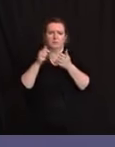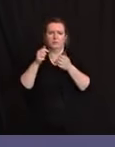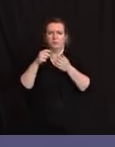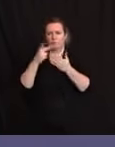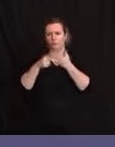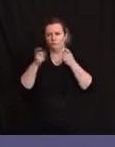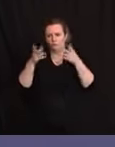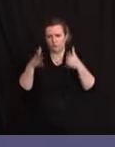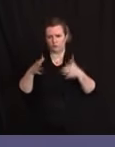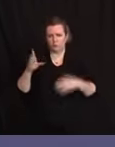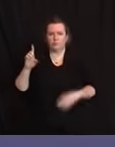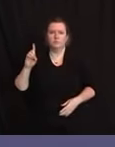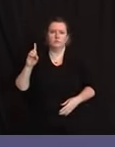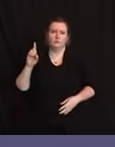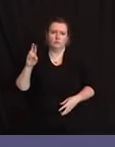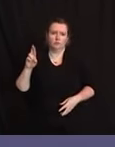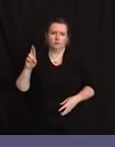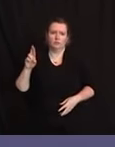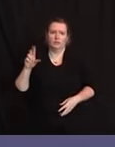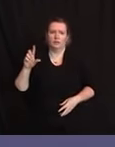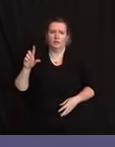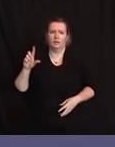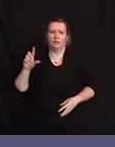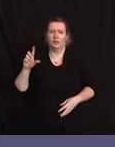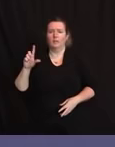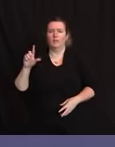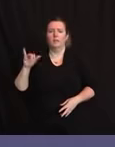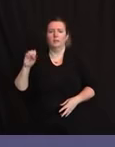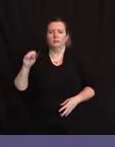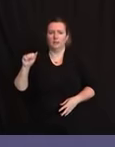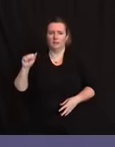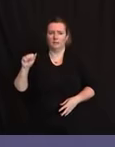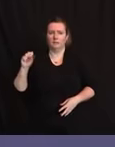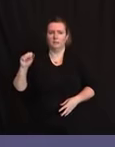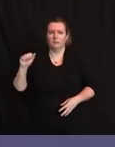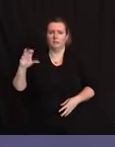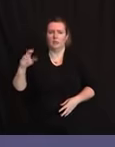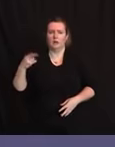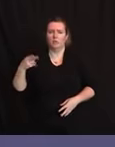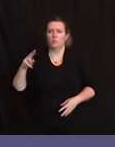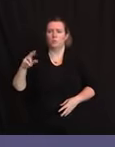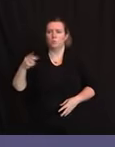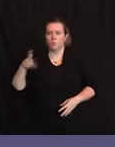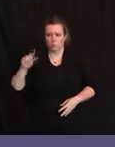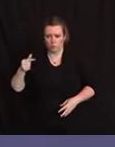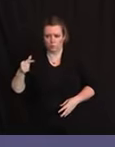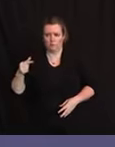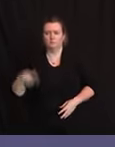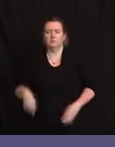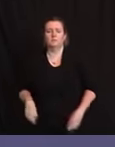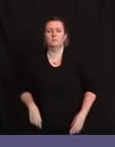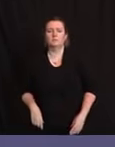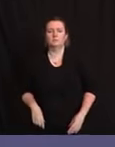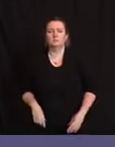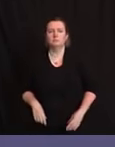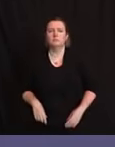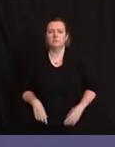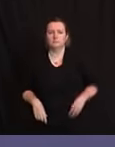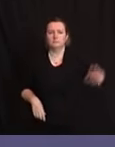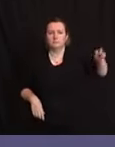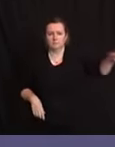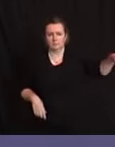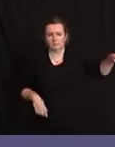Lisa McHugh. Lisa, great to have you back. To my far left, State Police Superintendent Colonel Pat Callahan. Pat, as